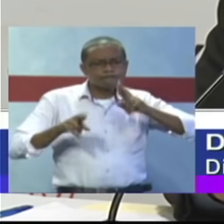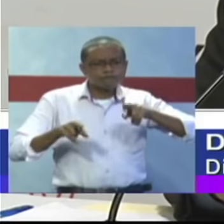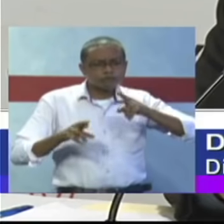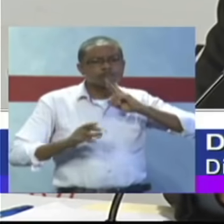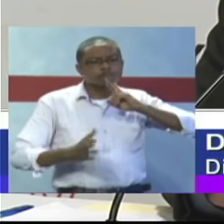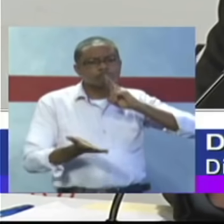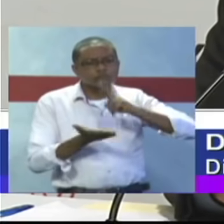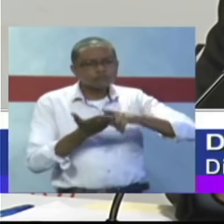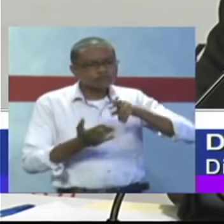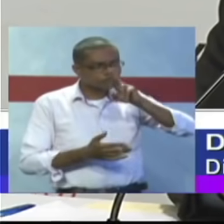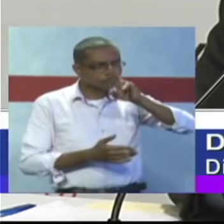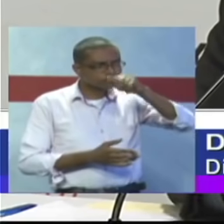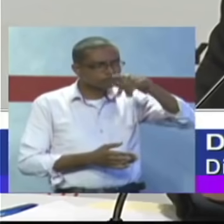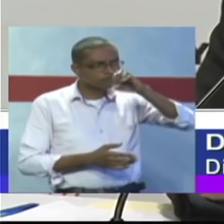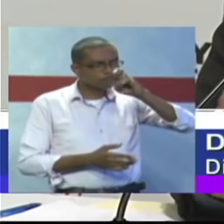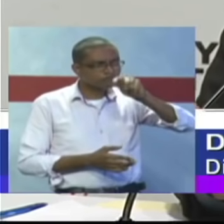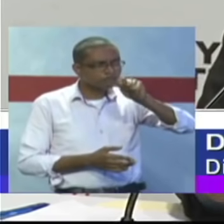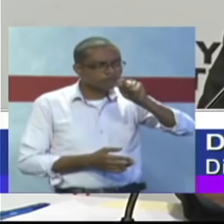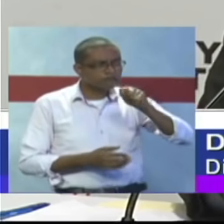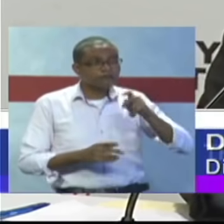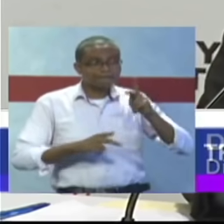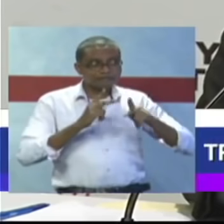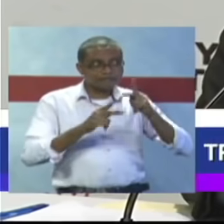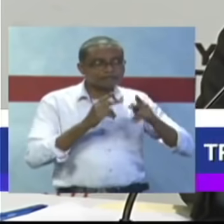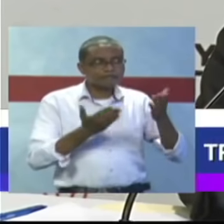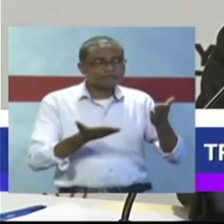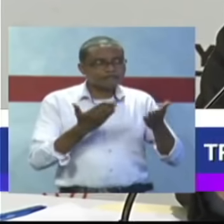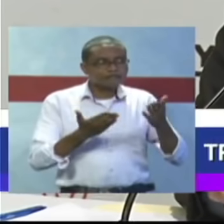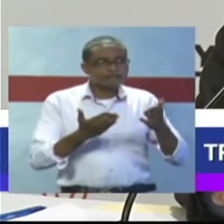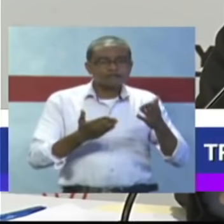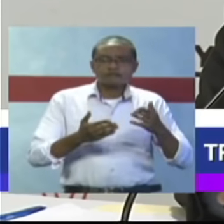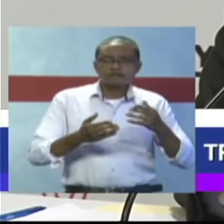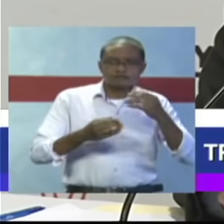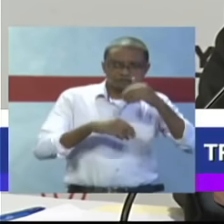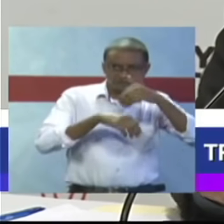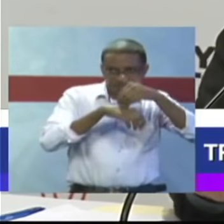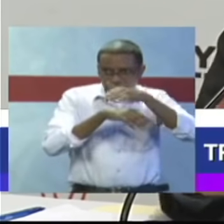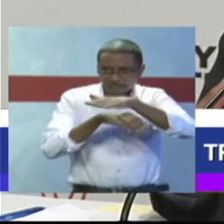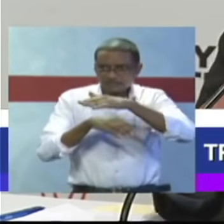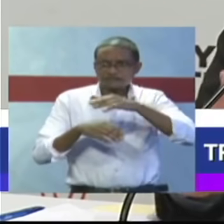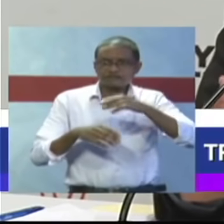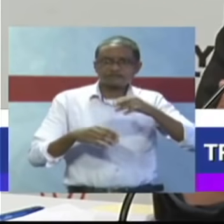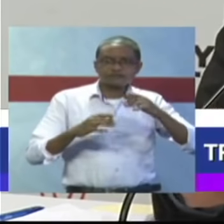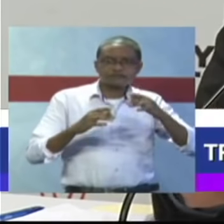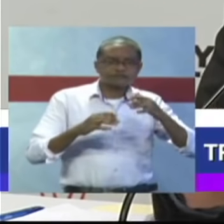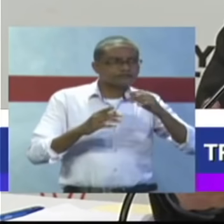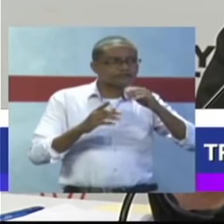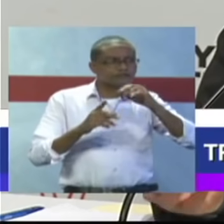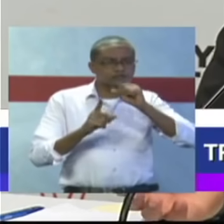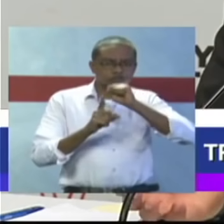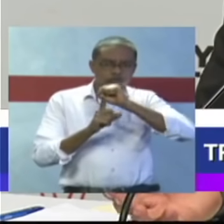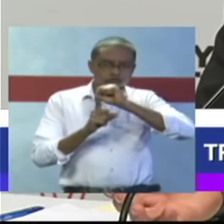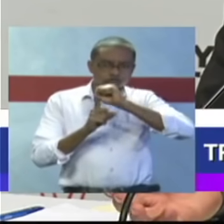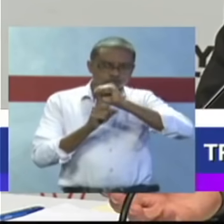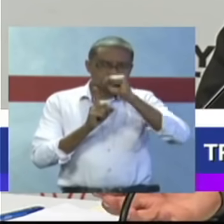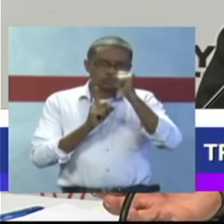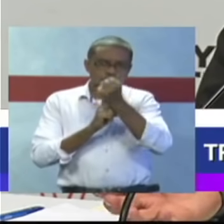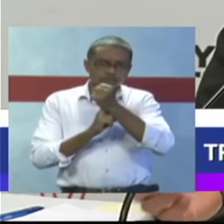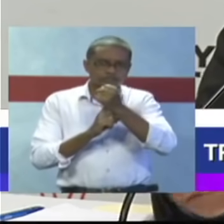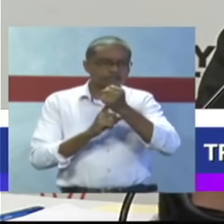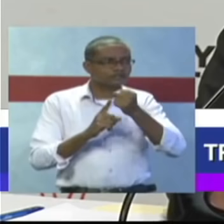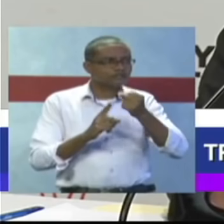course, I know that people might be reporting through social media and so, and these are really difficult things